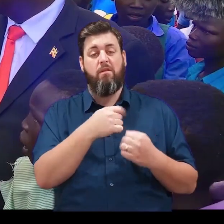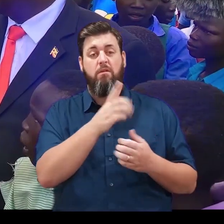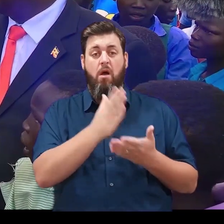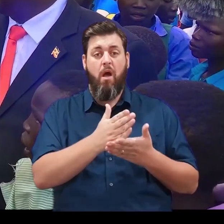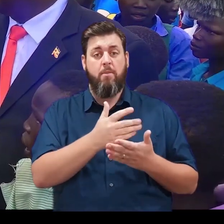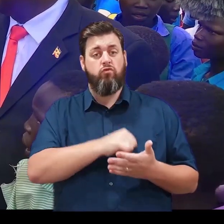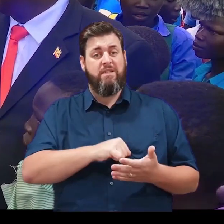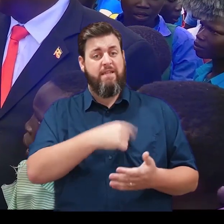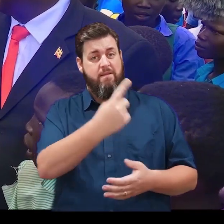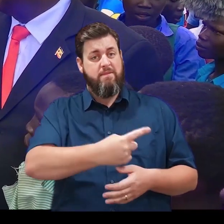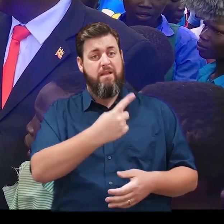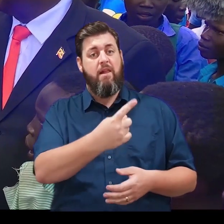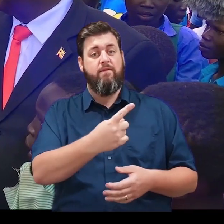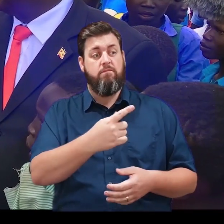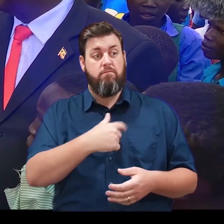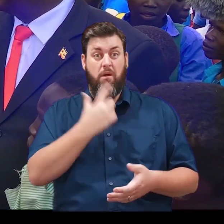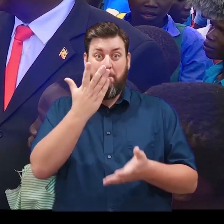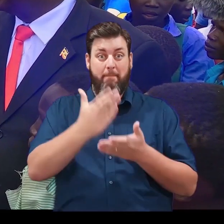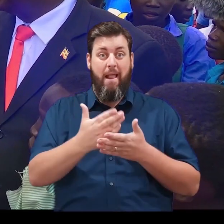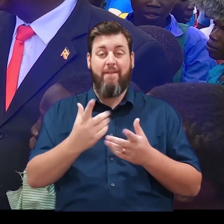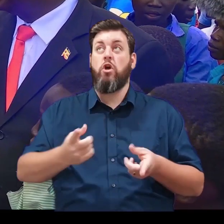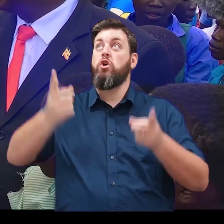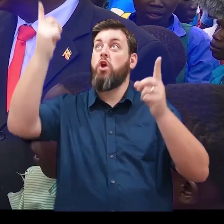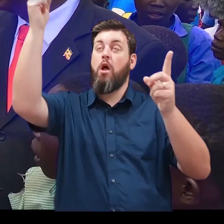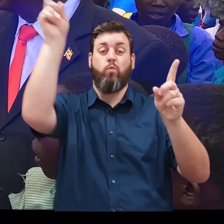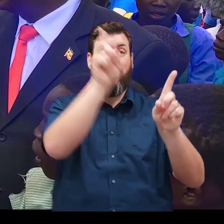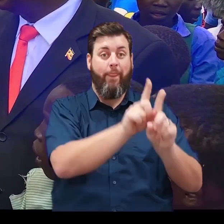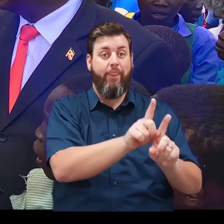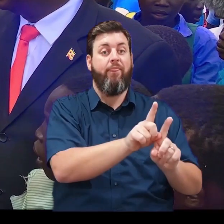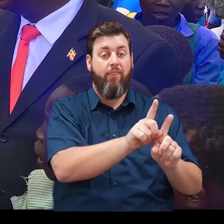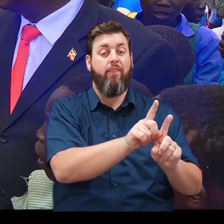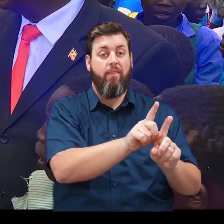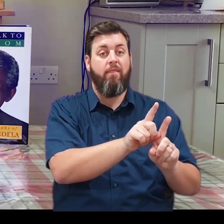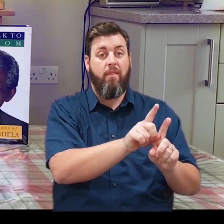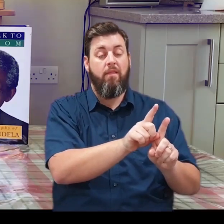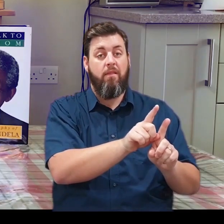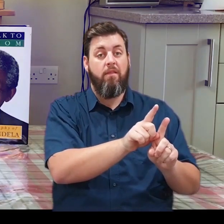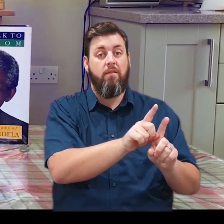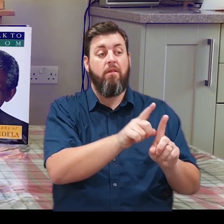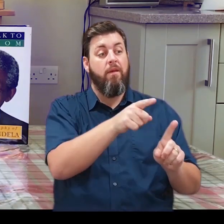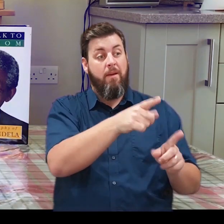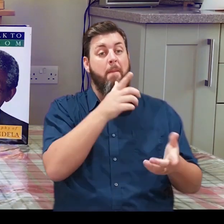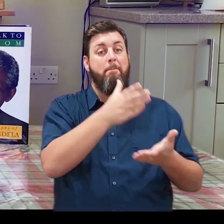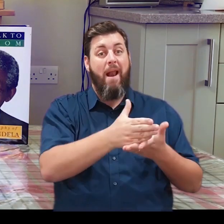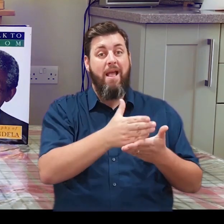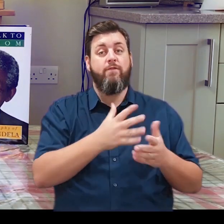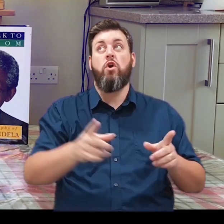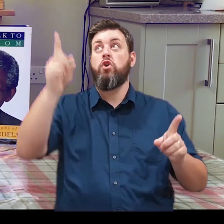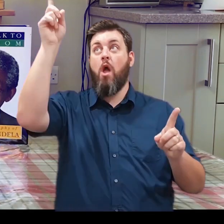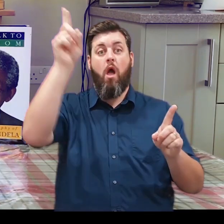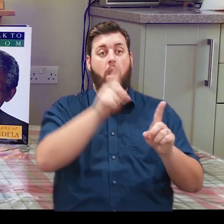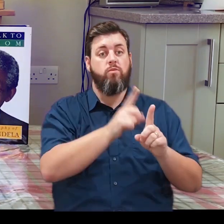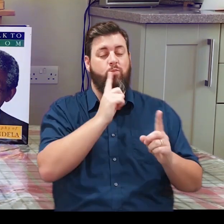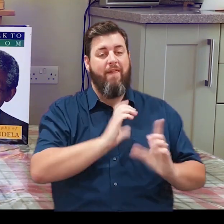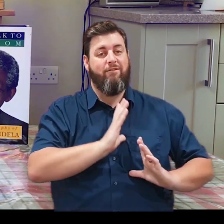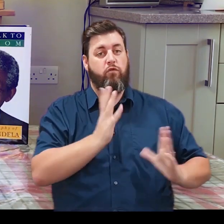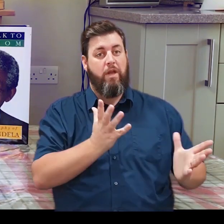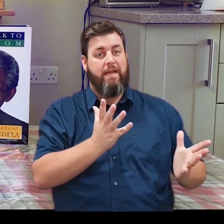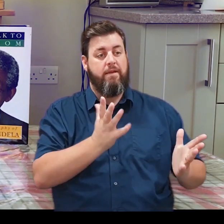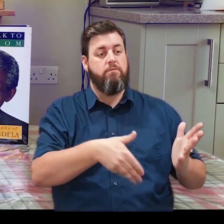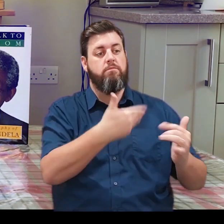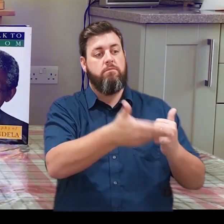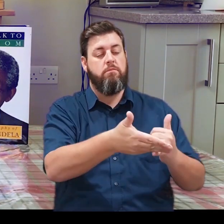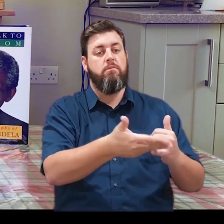that God was with them in the middle of the mess and that God would free them. They were going to get to a refugee